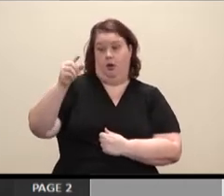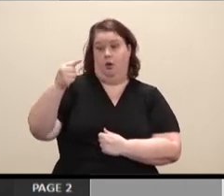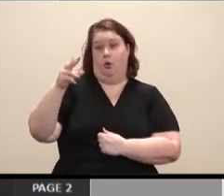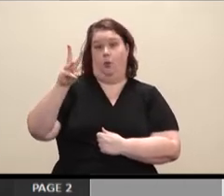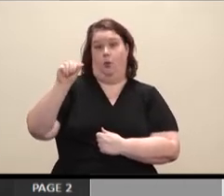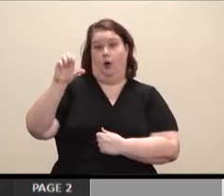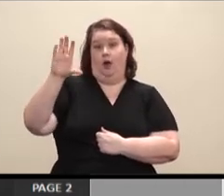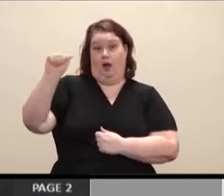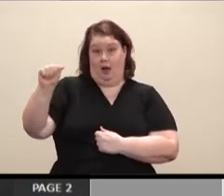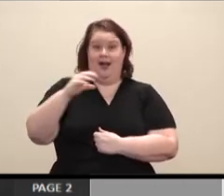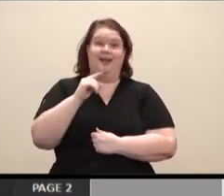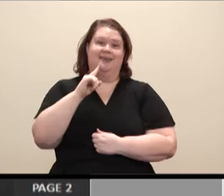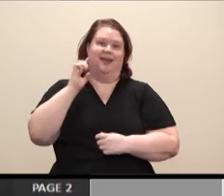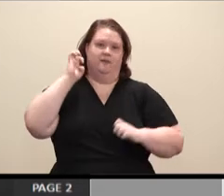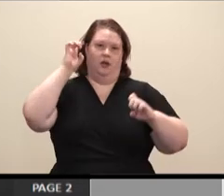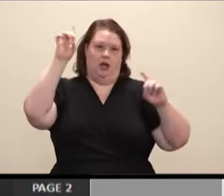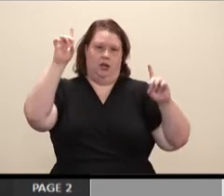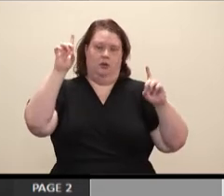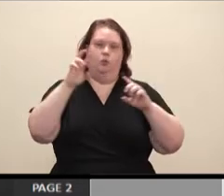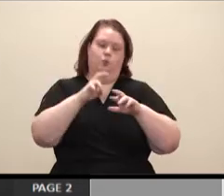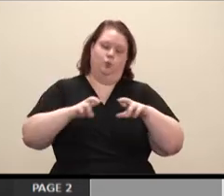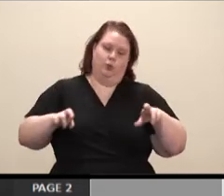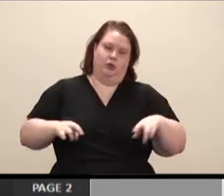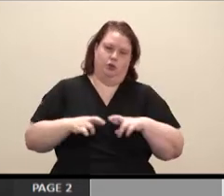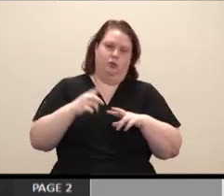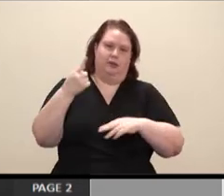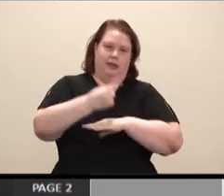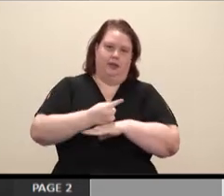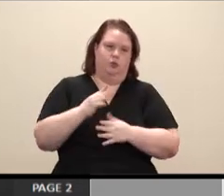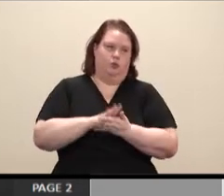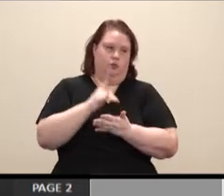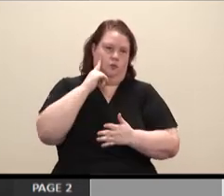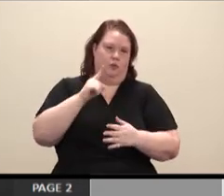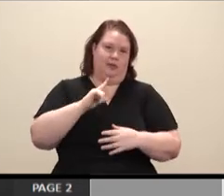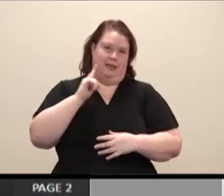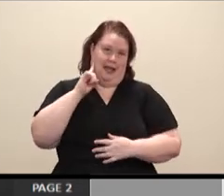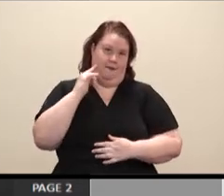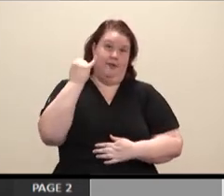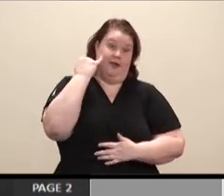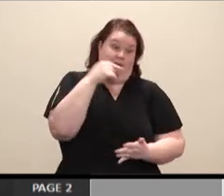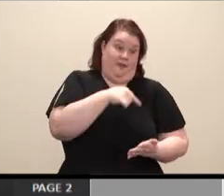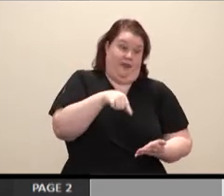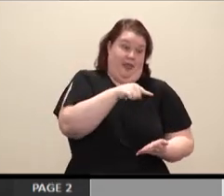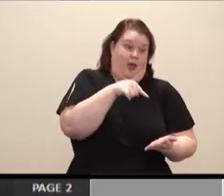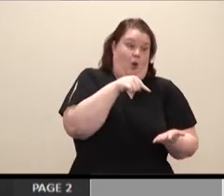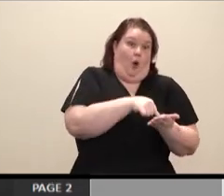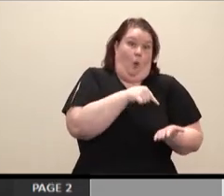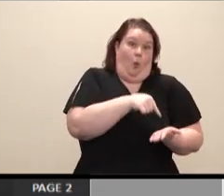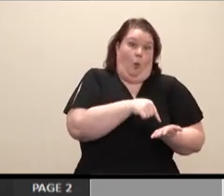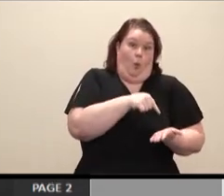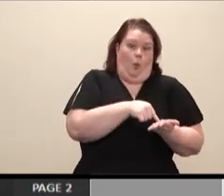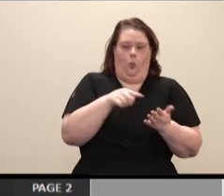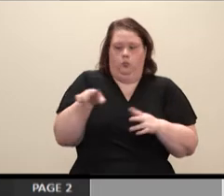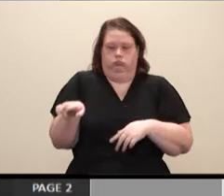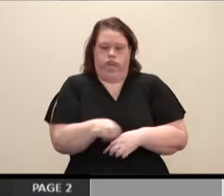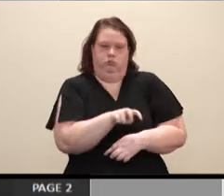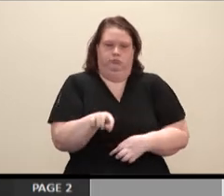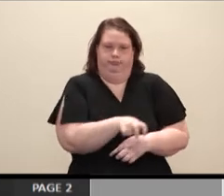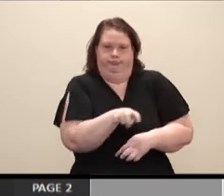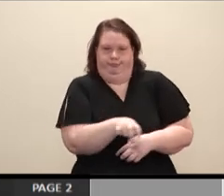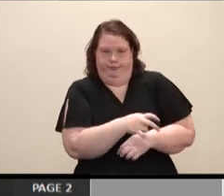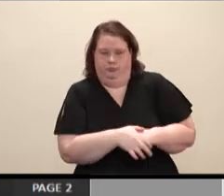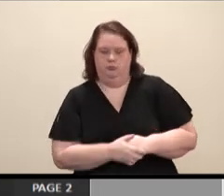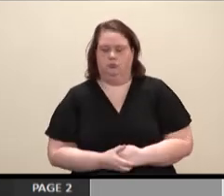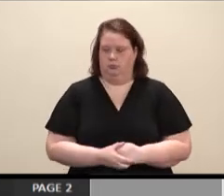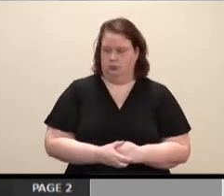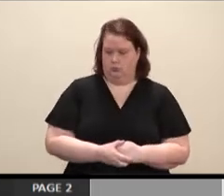day school for the deaf, where they have deficits. We have to do an operating transfer over to those funds. So that gave us a